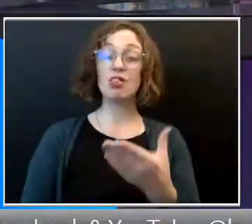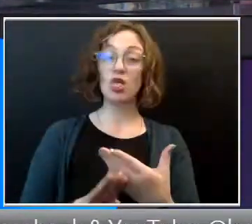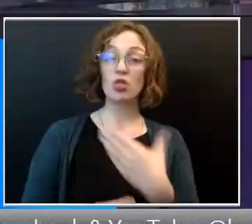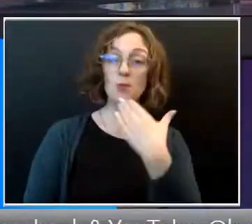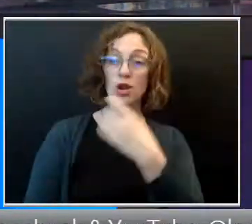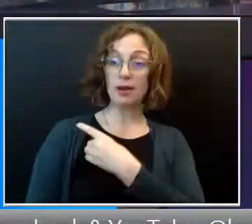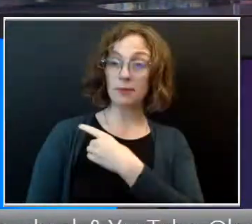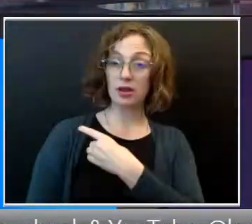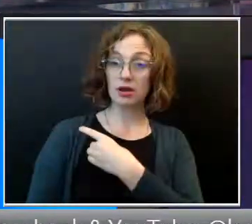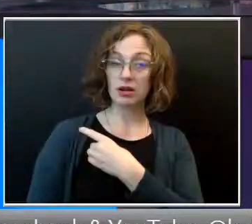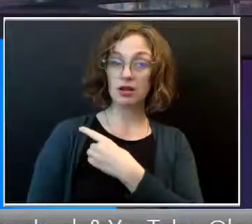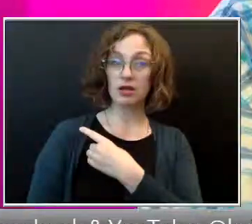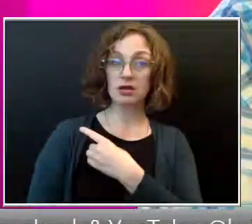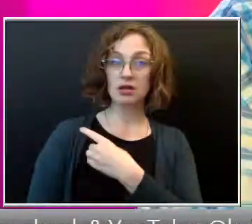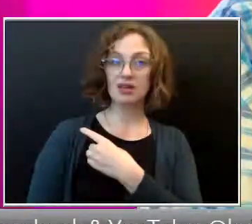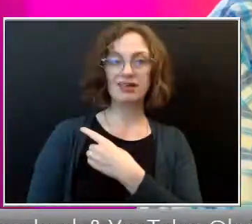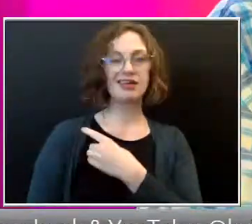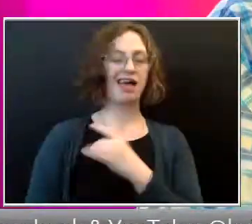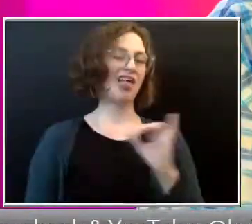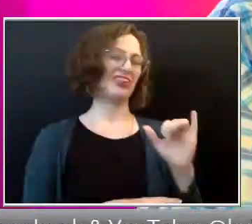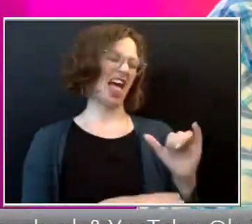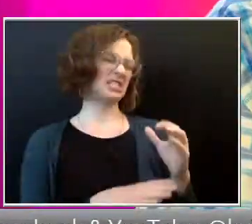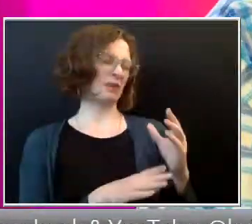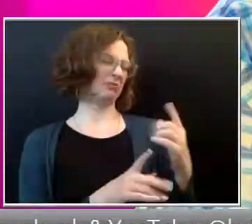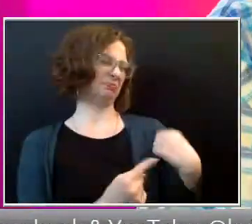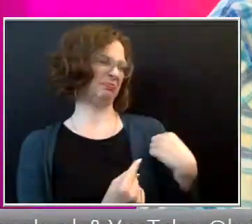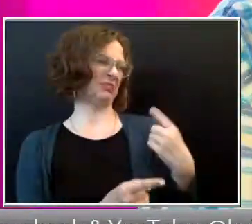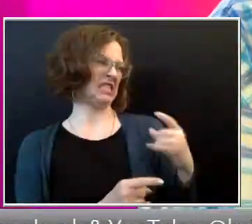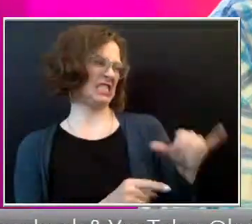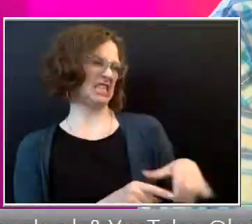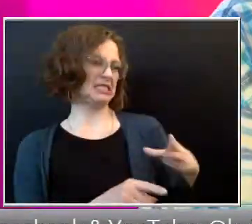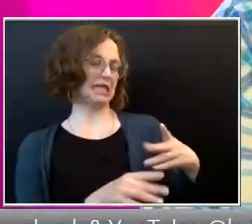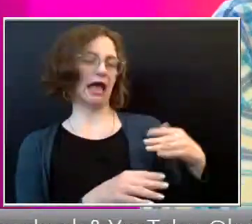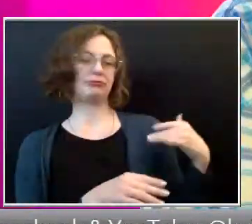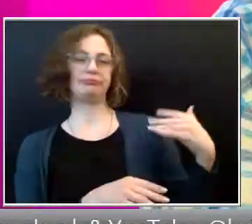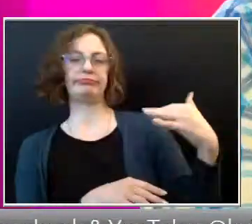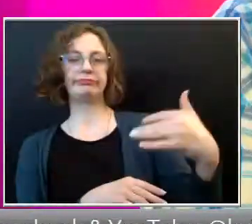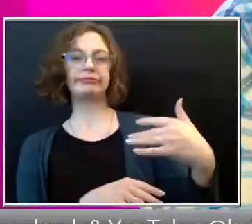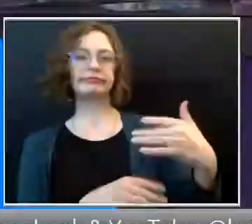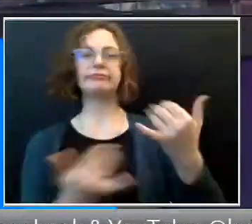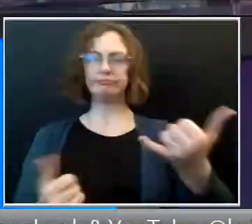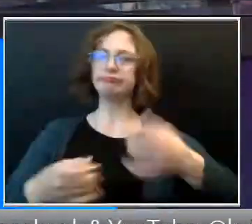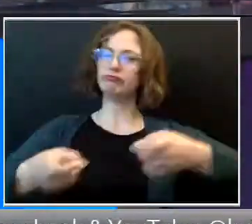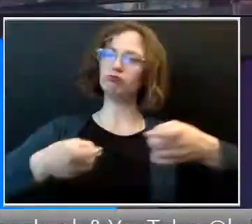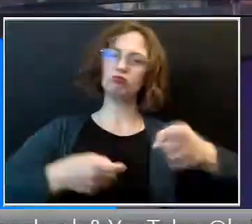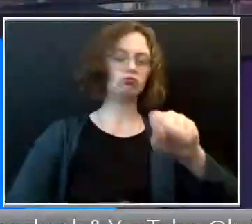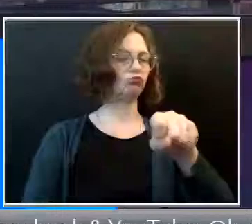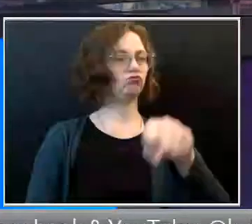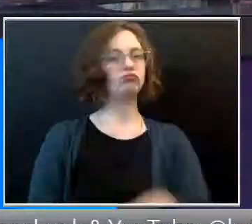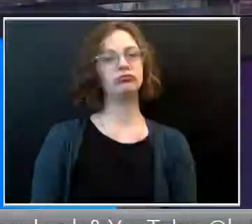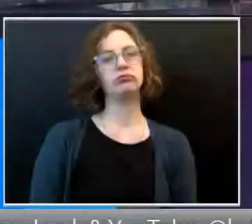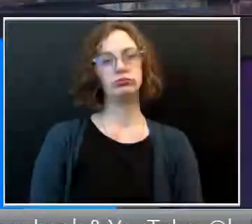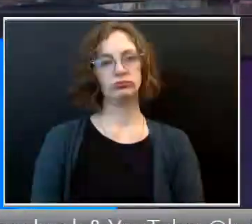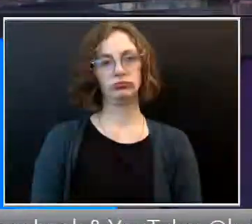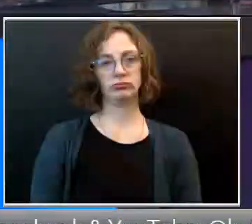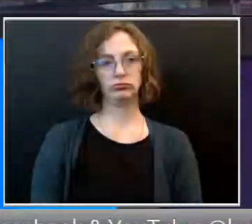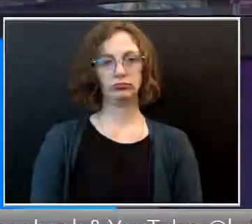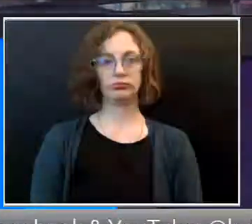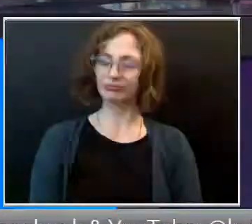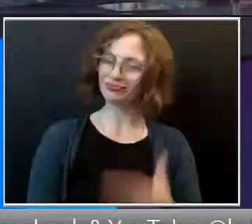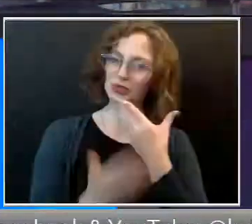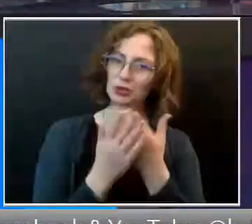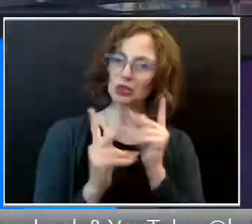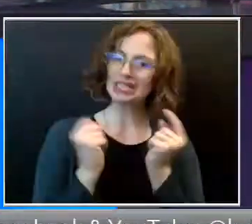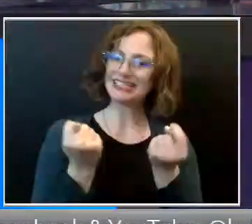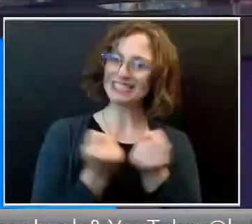That's been now? since then, and it's controlled now. Yes. Yeah. So you've got a good team. You've got a good